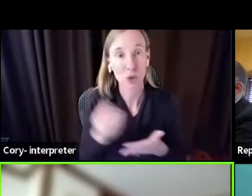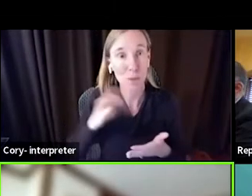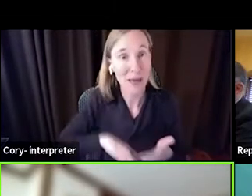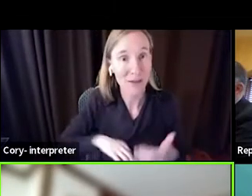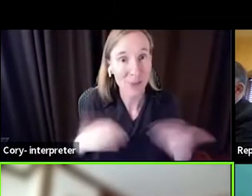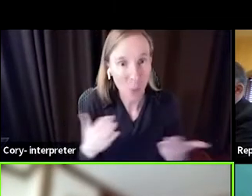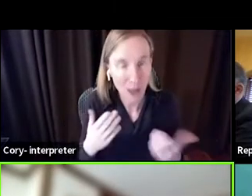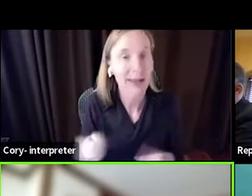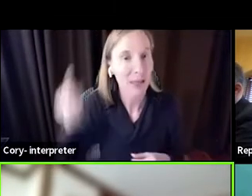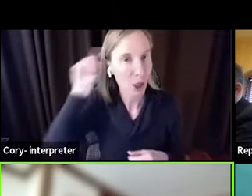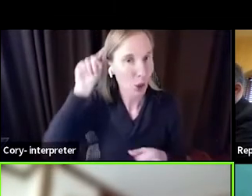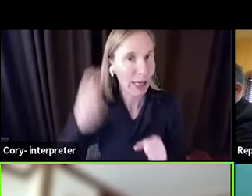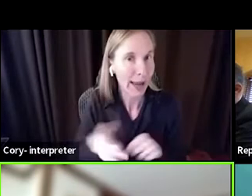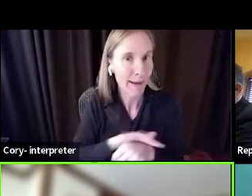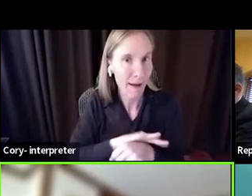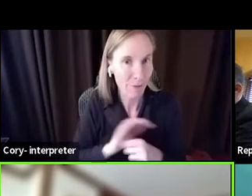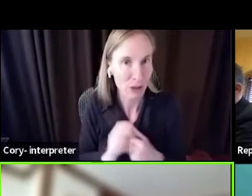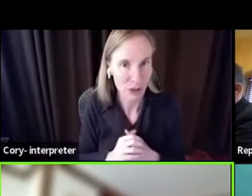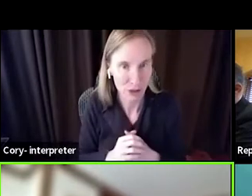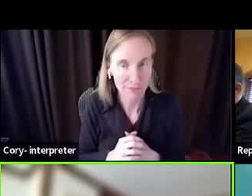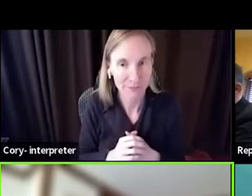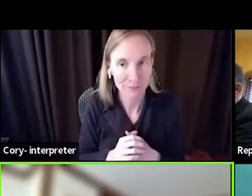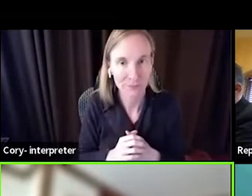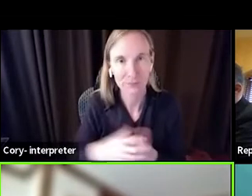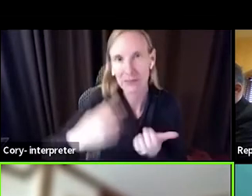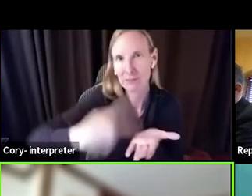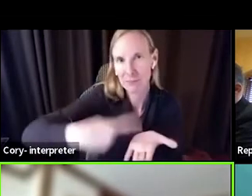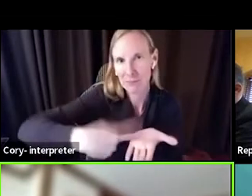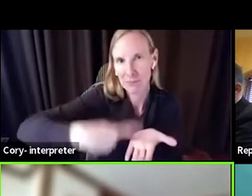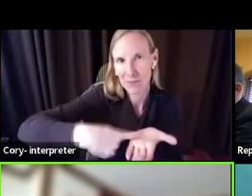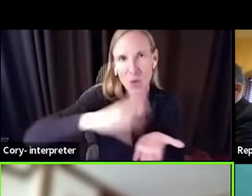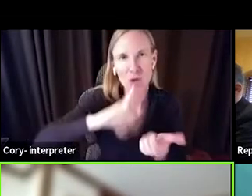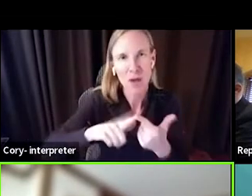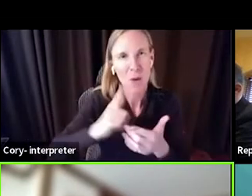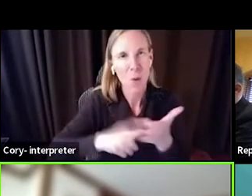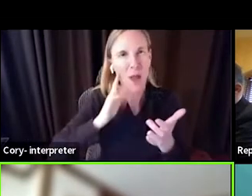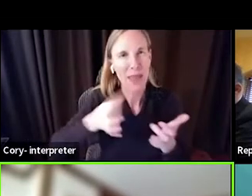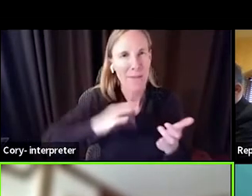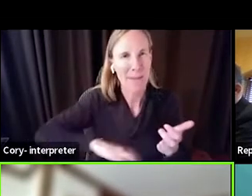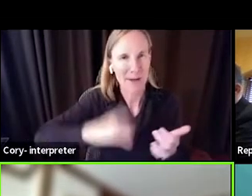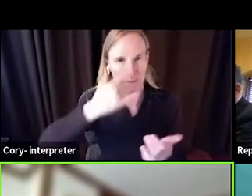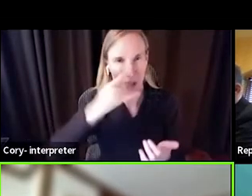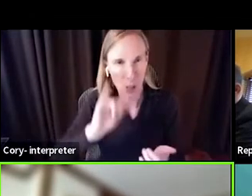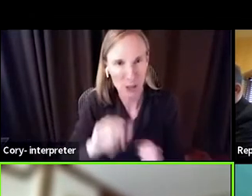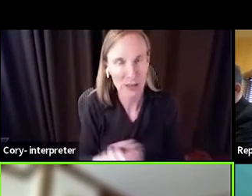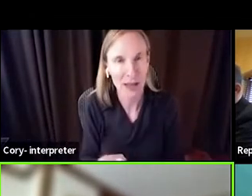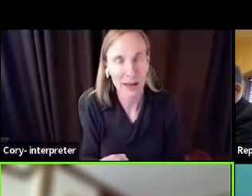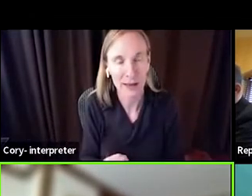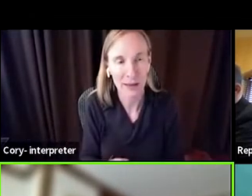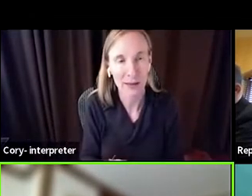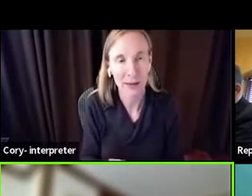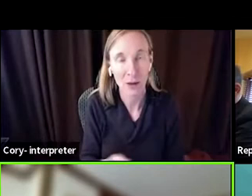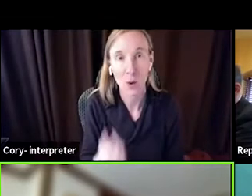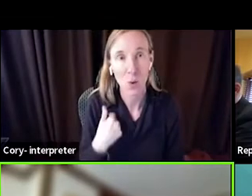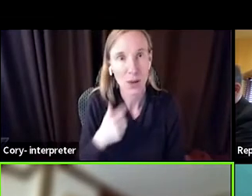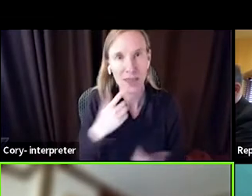coverage. And I'll get into the specifics of what that benefit would look like, but we see that as filling a critical gap in the